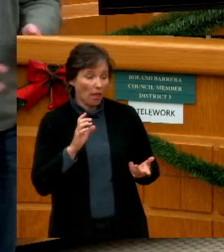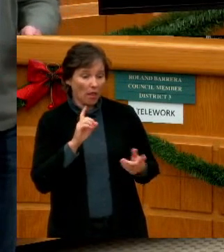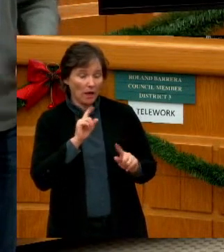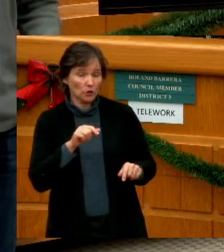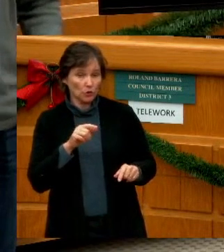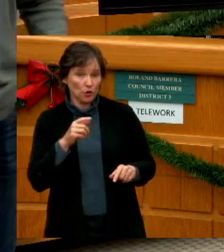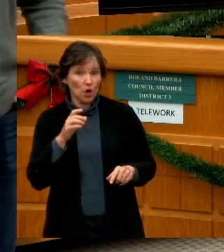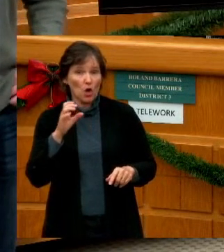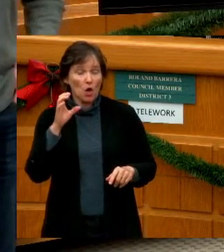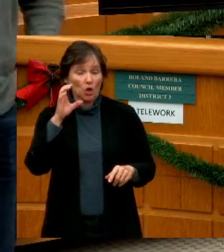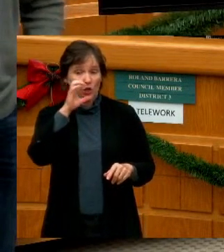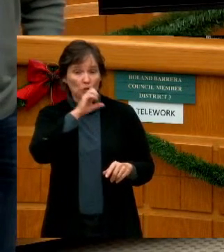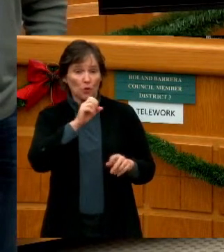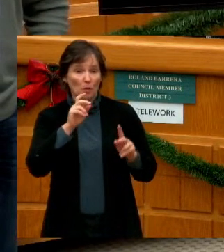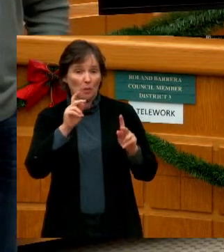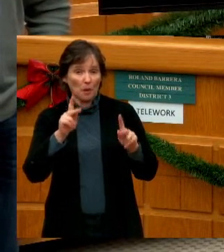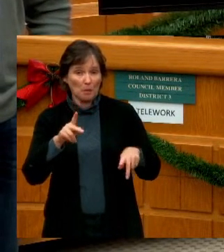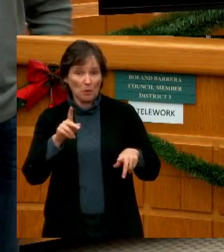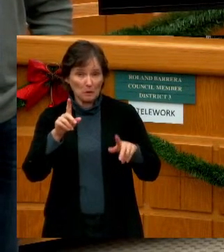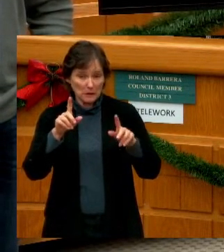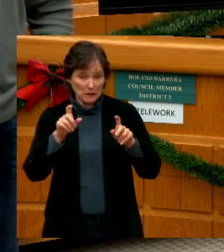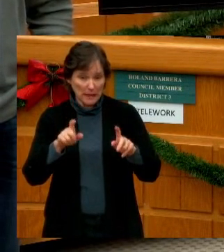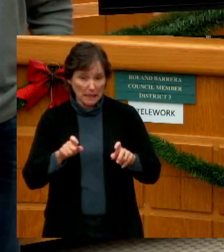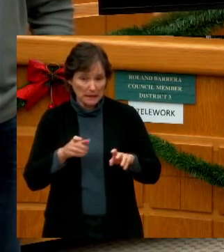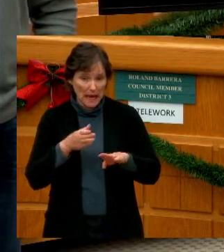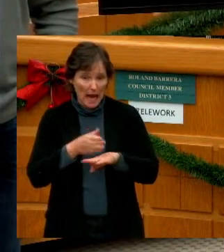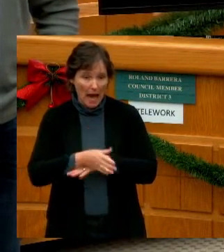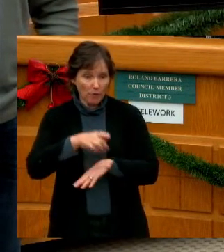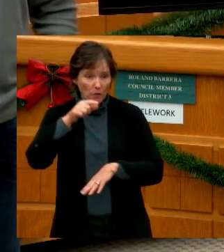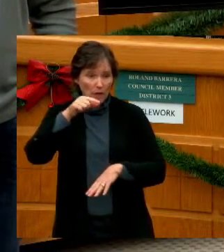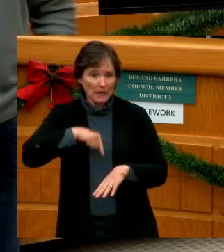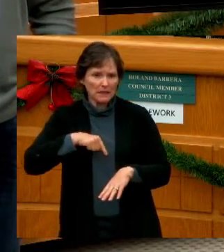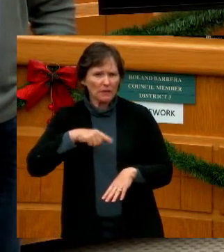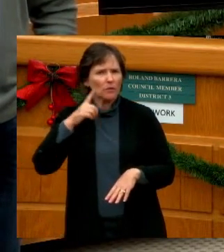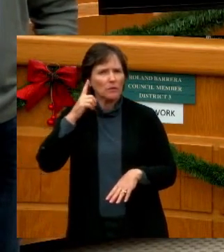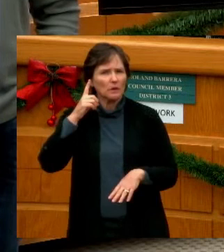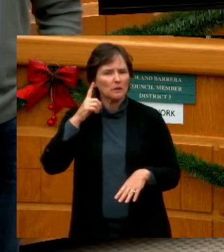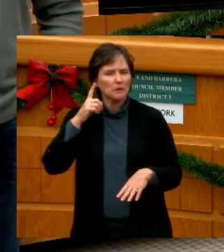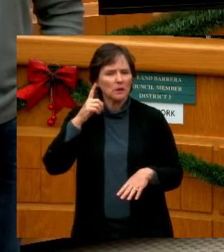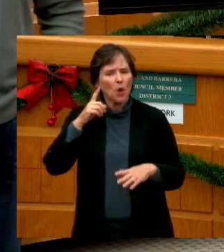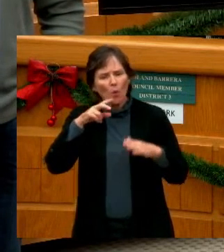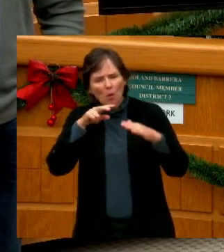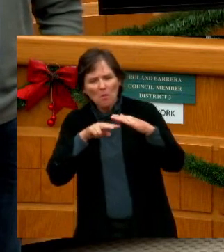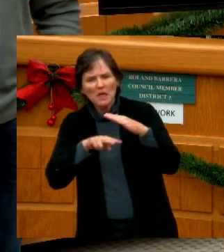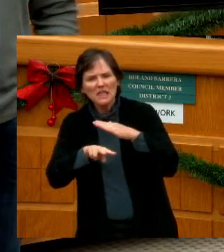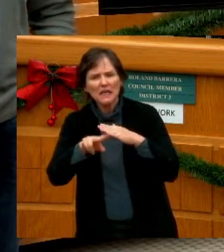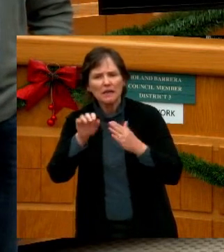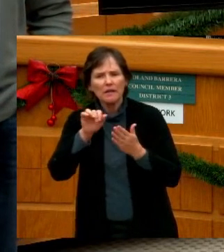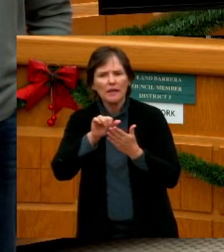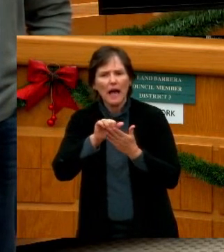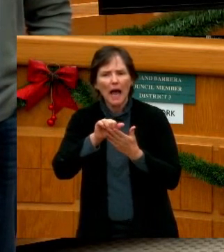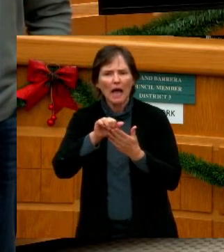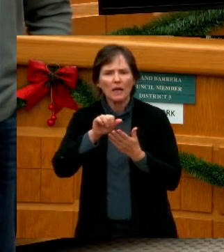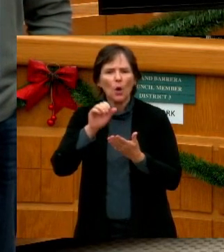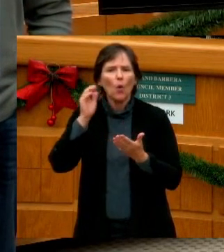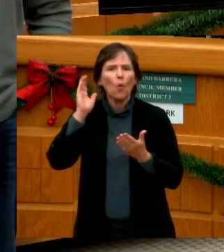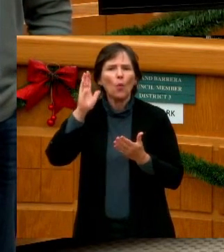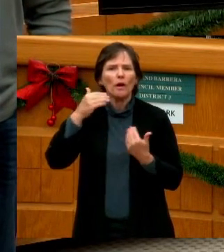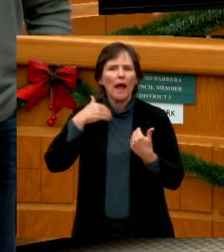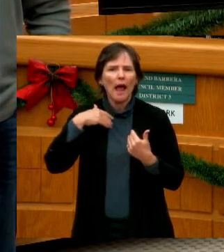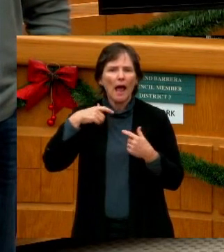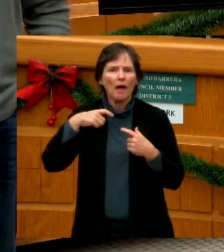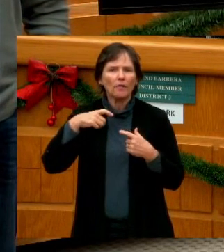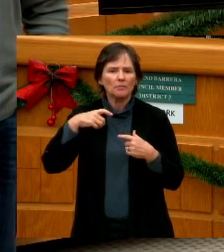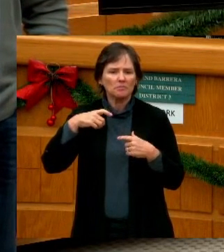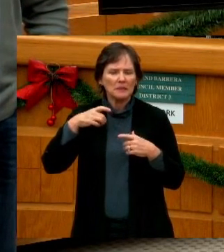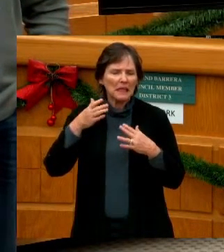Well, presuming that less people got tested on Thanksgiving, and during that holiday, we expected there to be a little bit of a lull